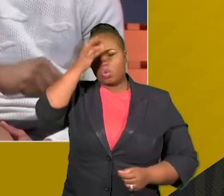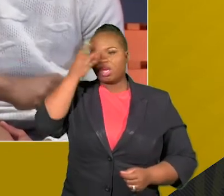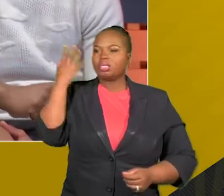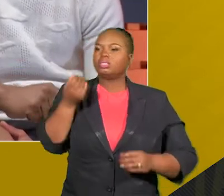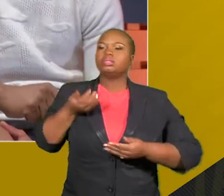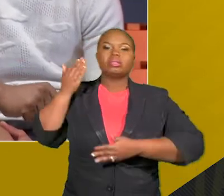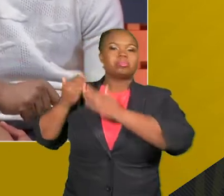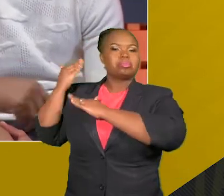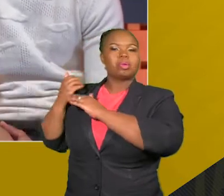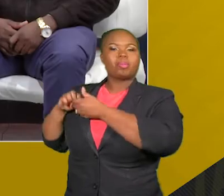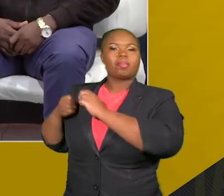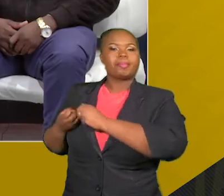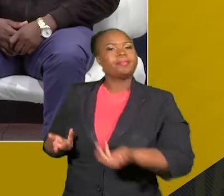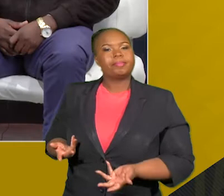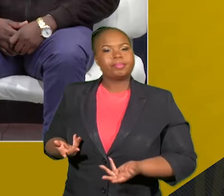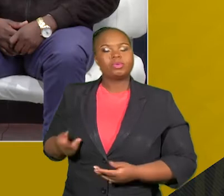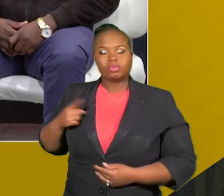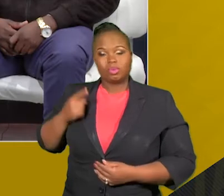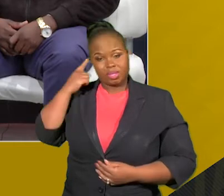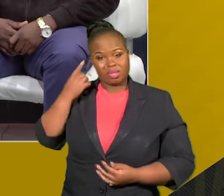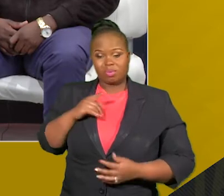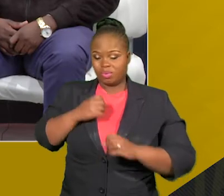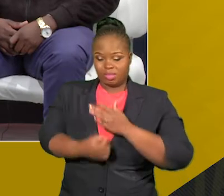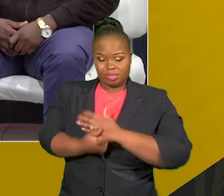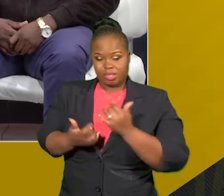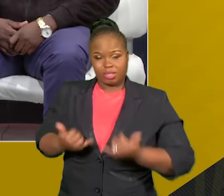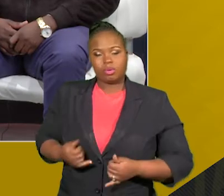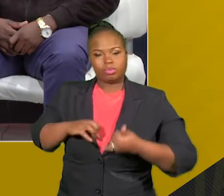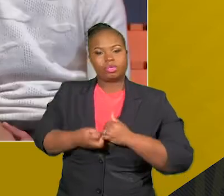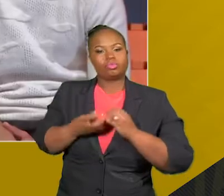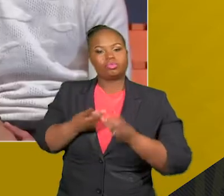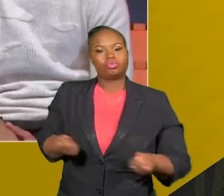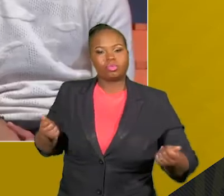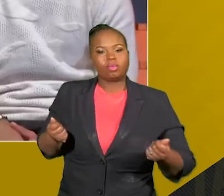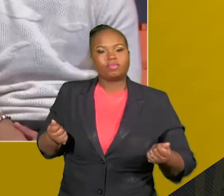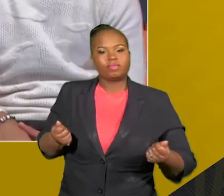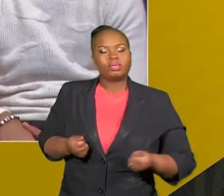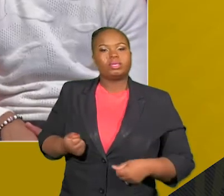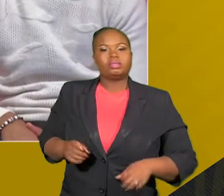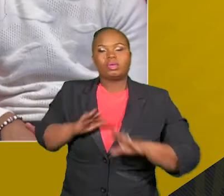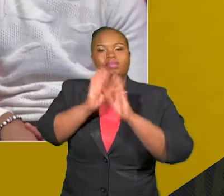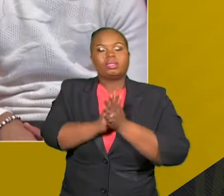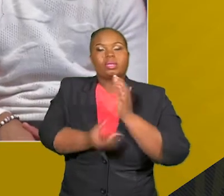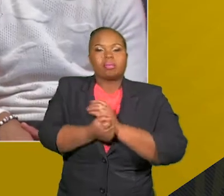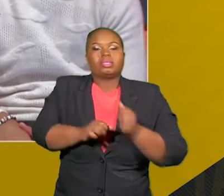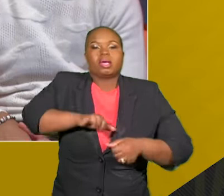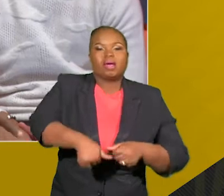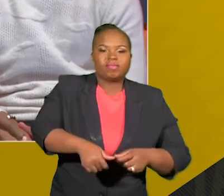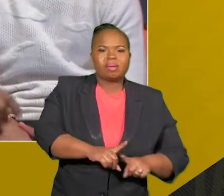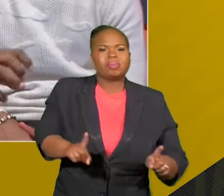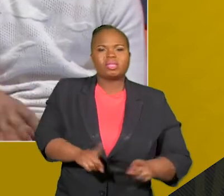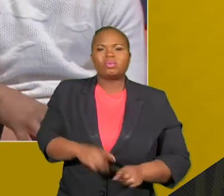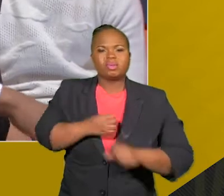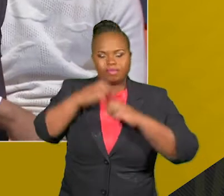where the problem is? So I think what we are facing right now, we're trying to deal with the consequences, but we are not dealing with the root